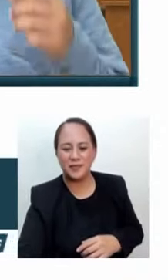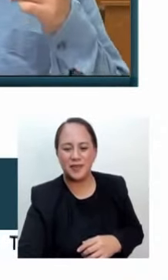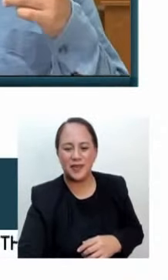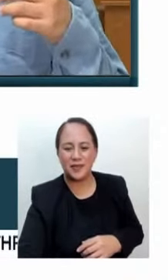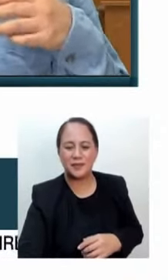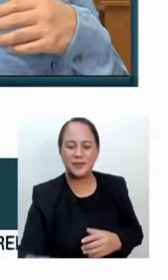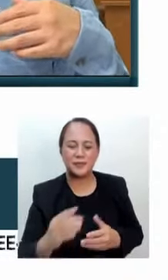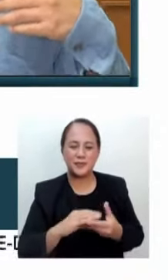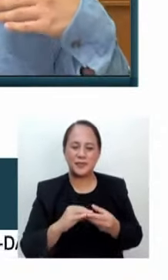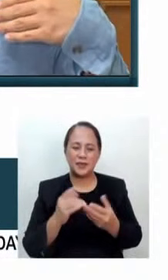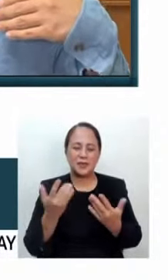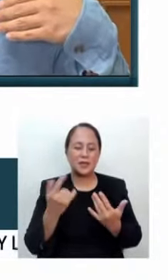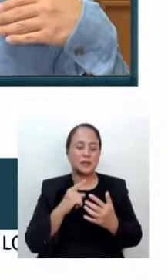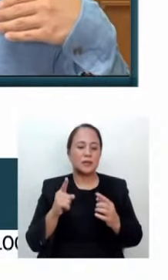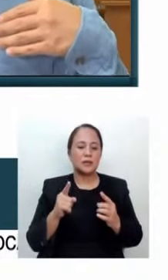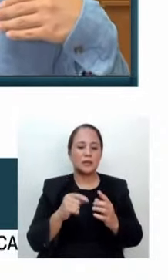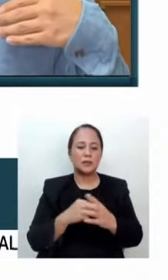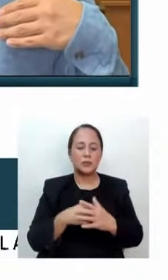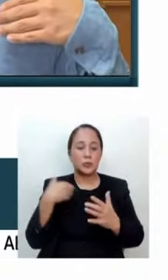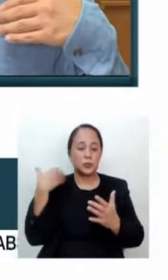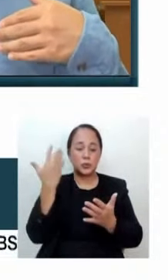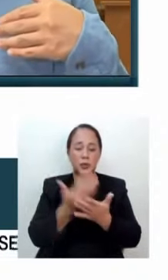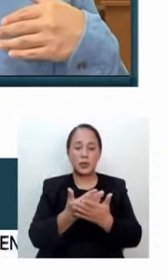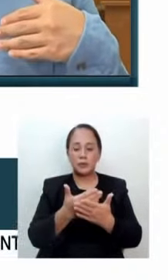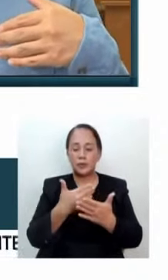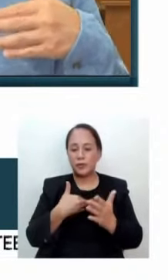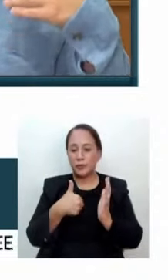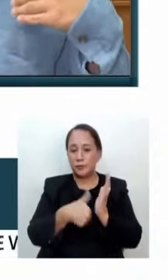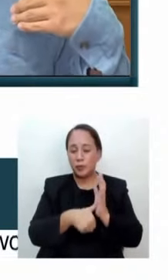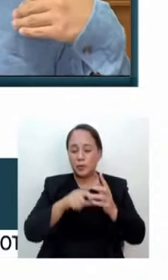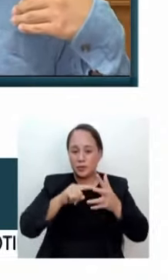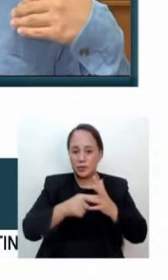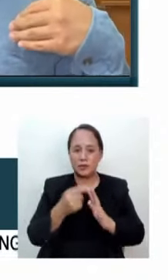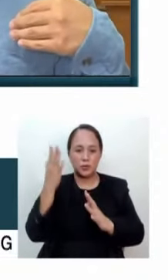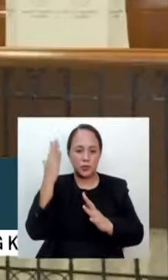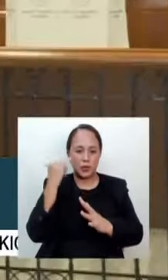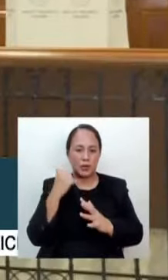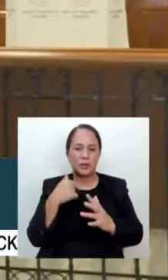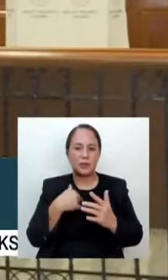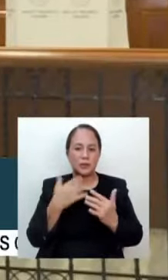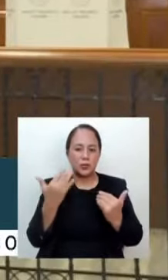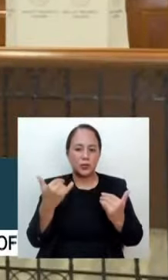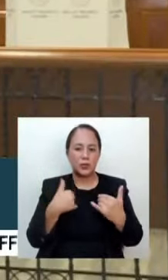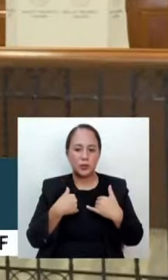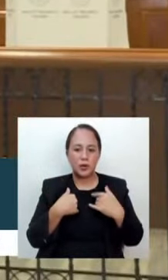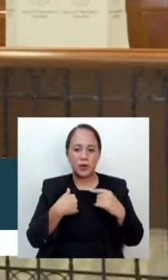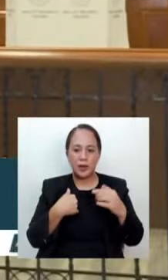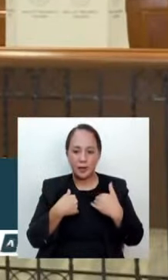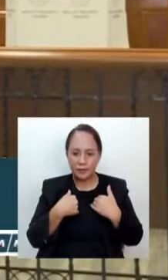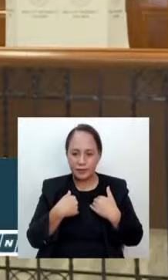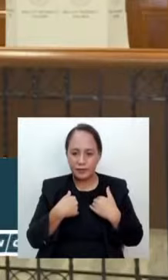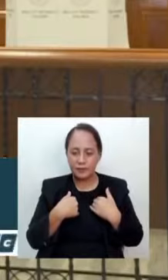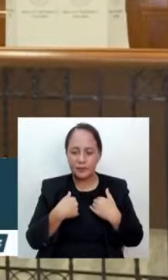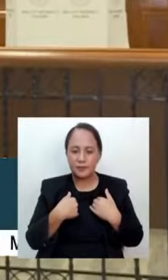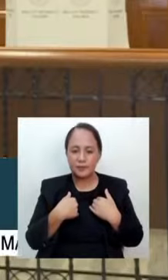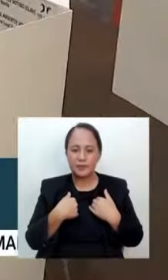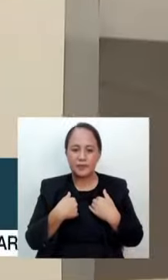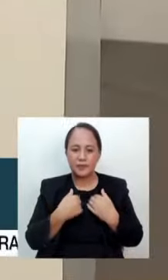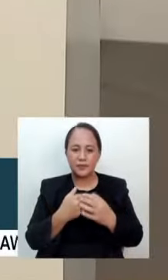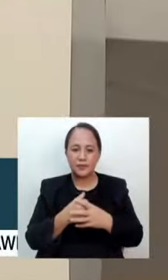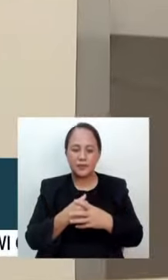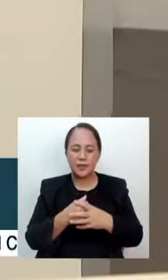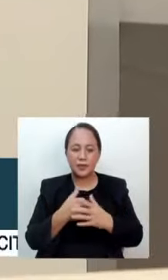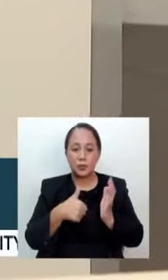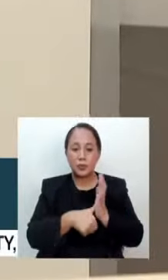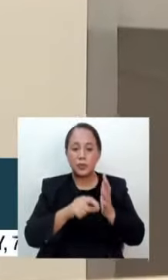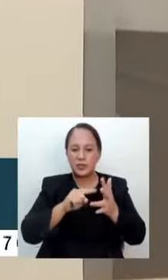Okay, we arrived before polling began because we were also going to cover it, of course. And then the polling began